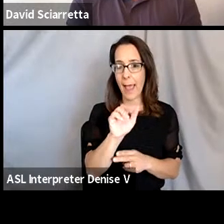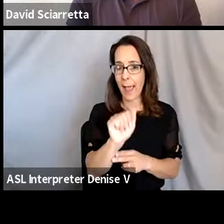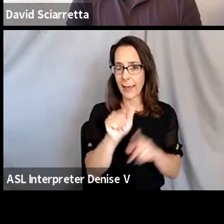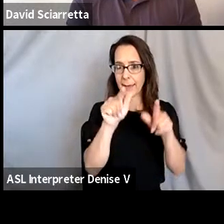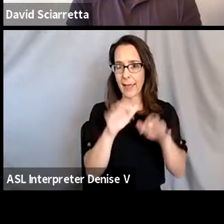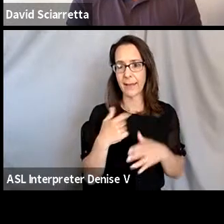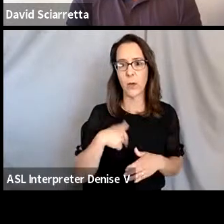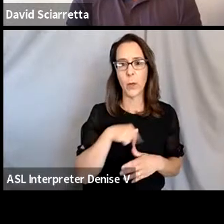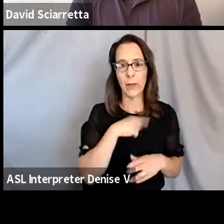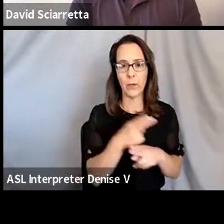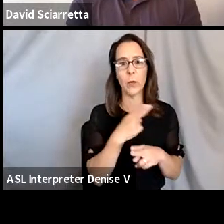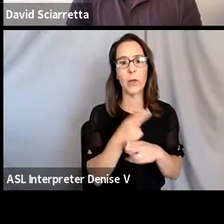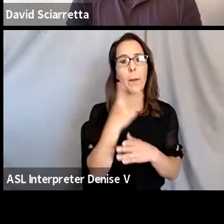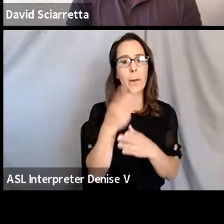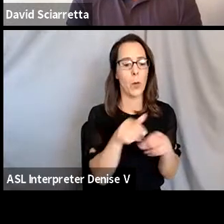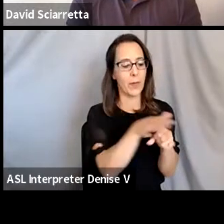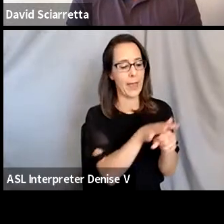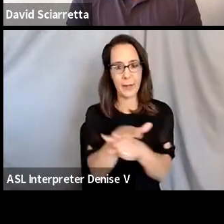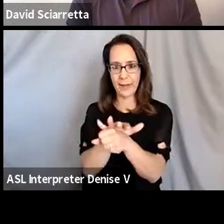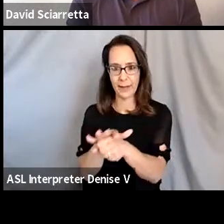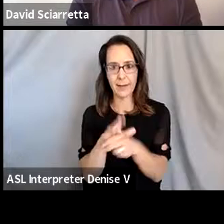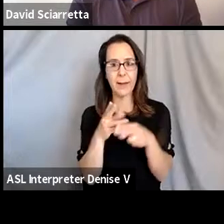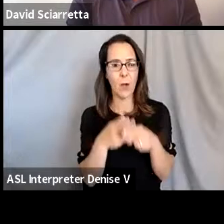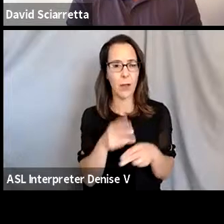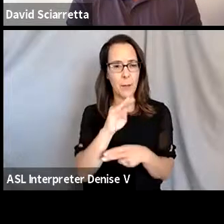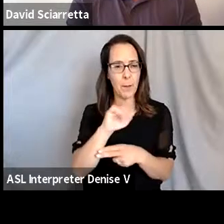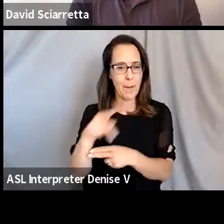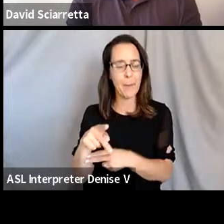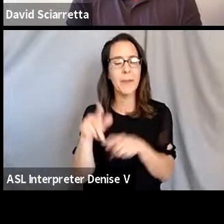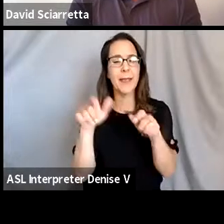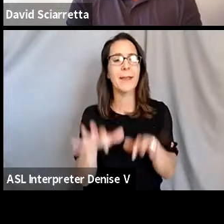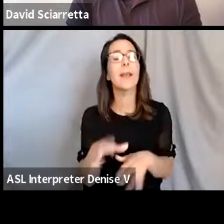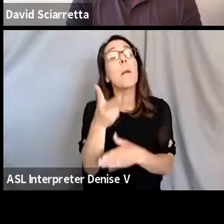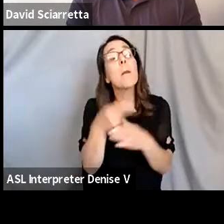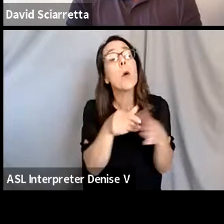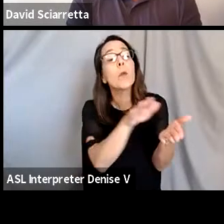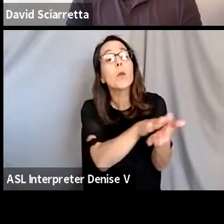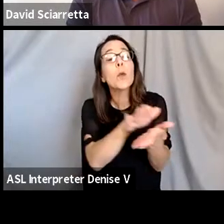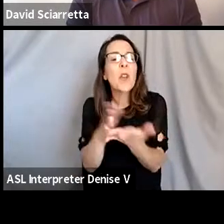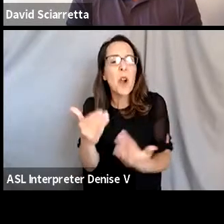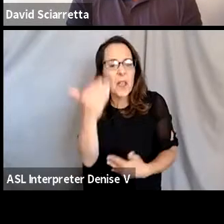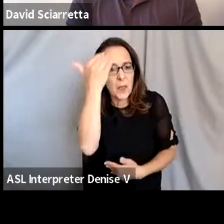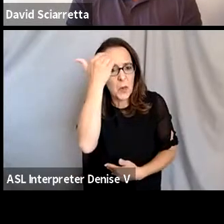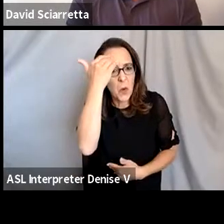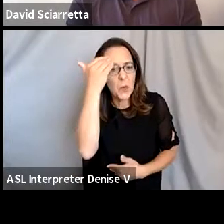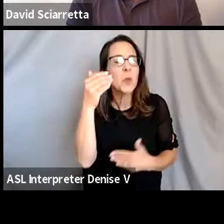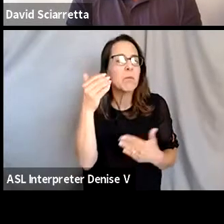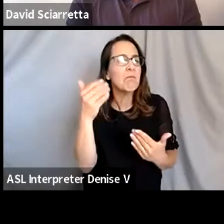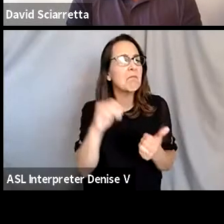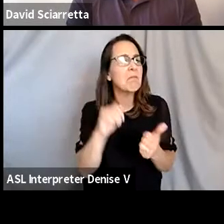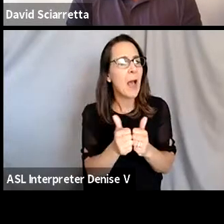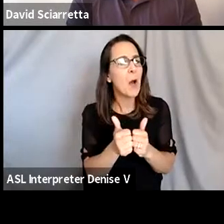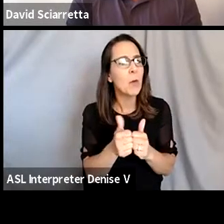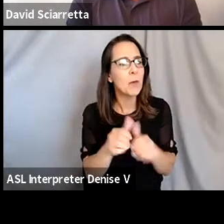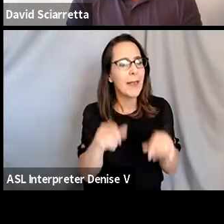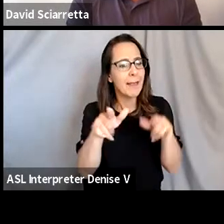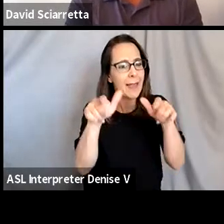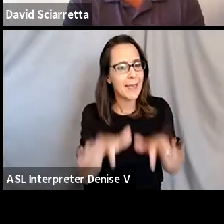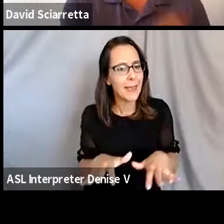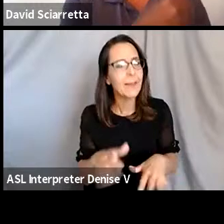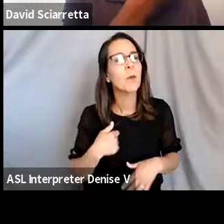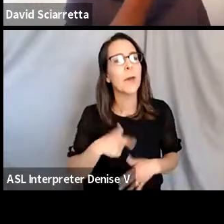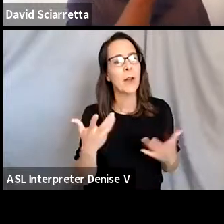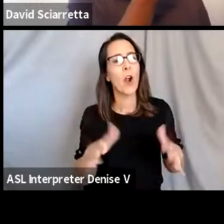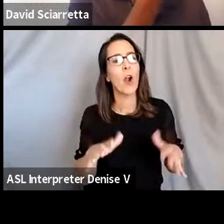both campuses. And since both schools are familiar with that, the students have already had tested virtually, so we